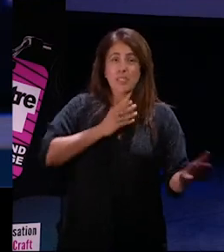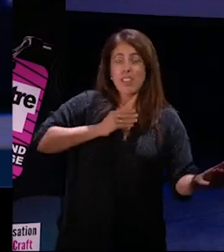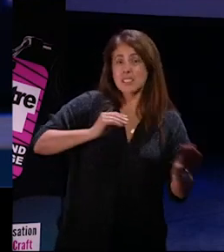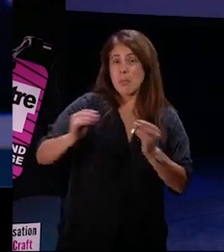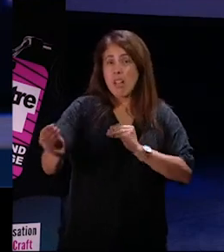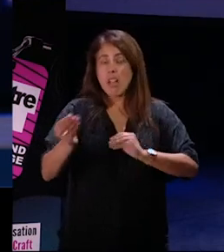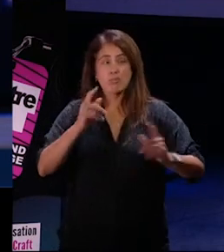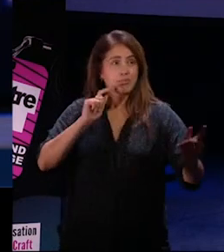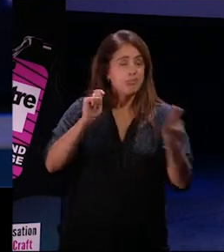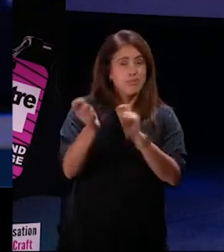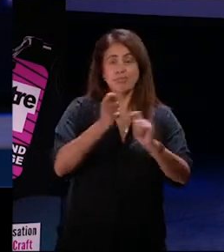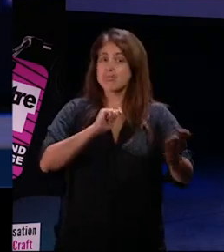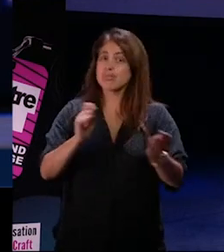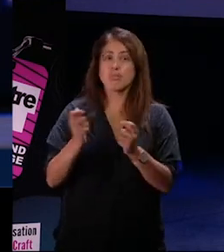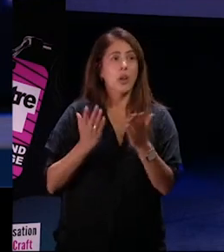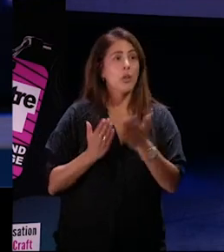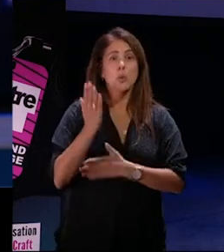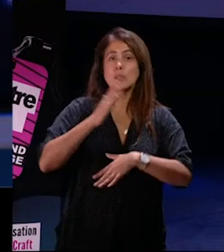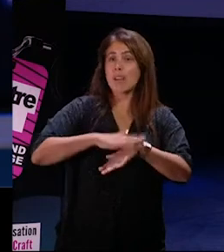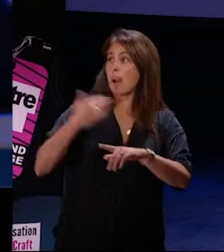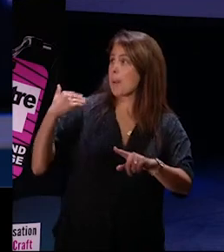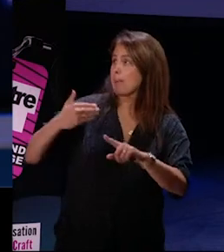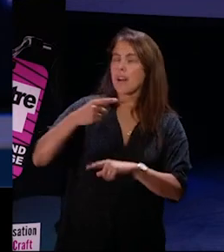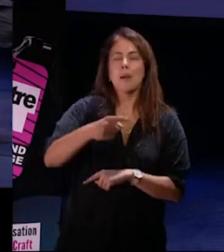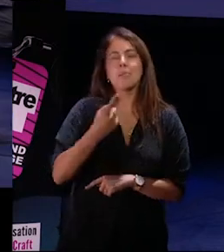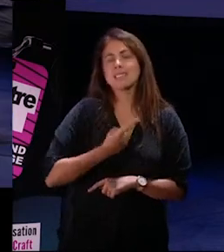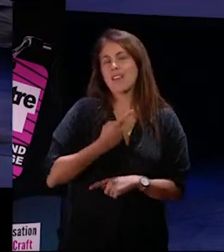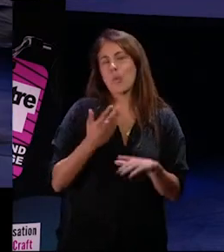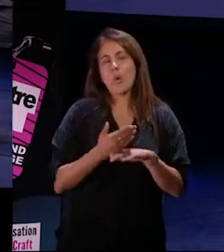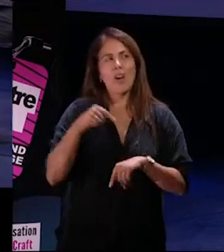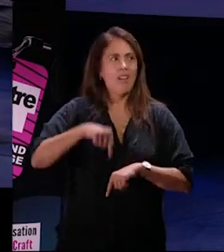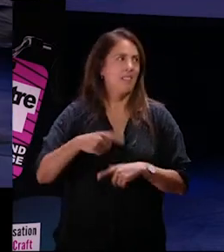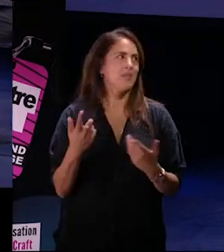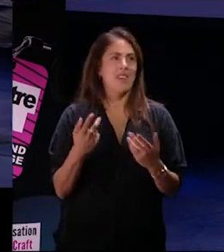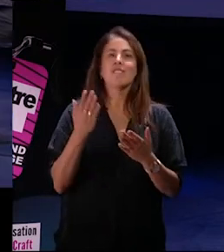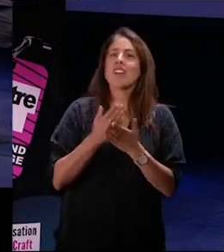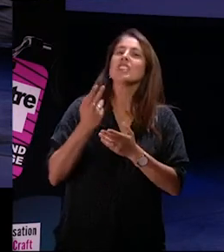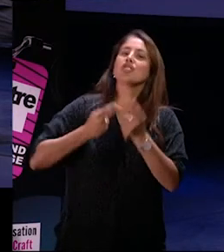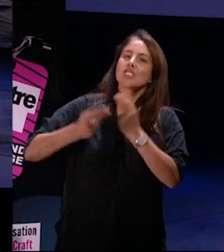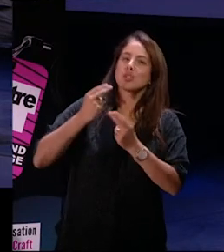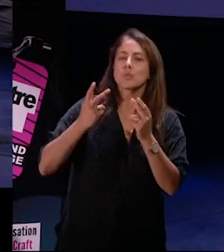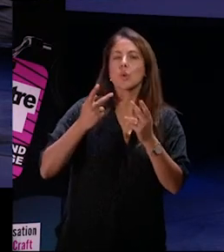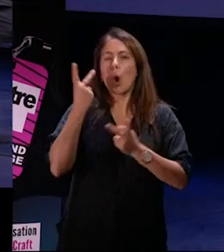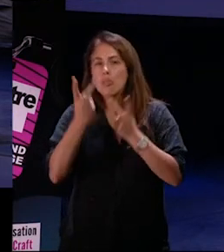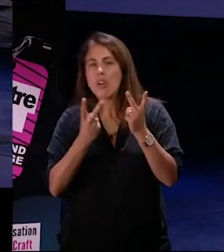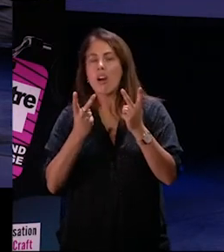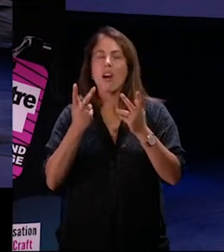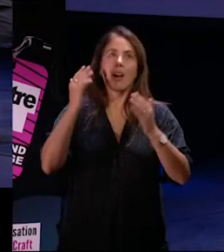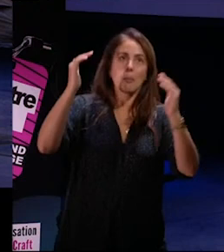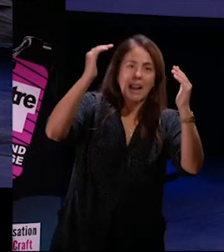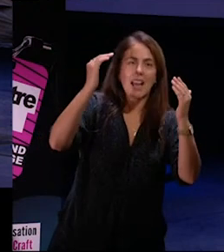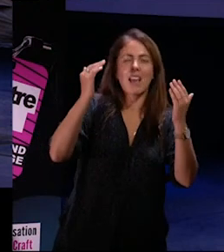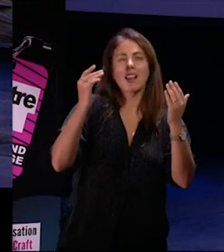and mutates over time. Look, all the different. I work in a very traditional art form here in theatre and ballet largely. Opera and